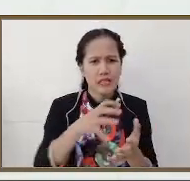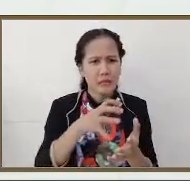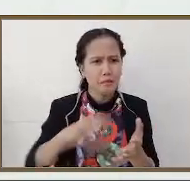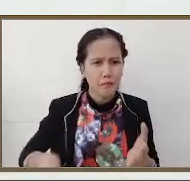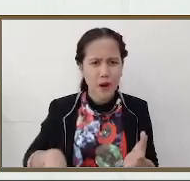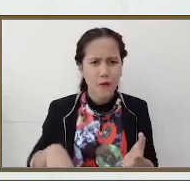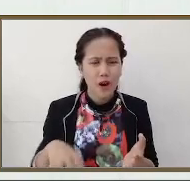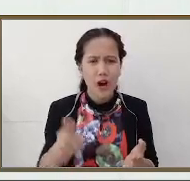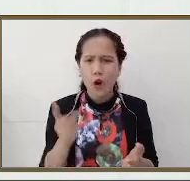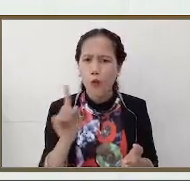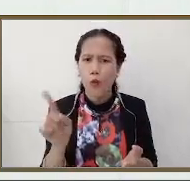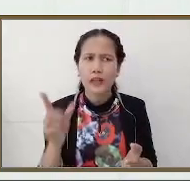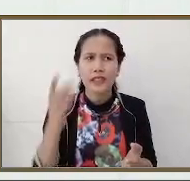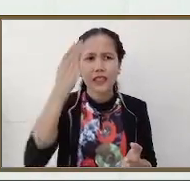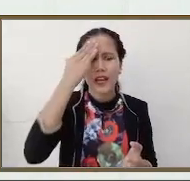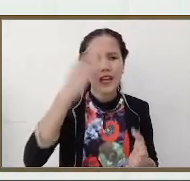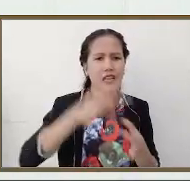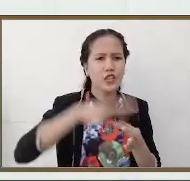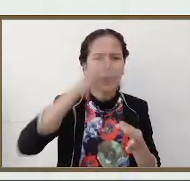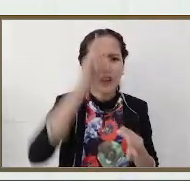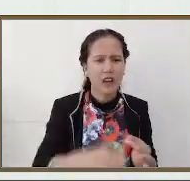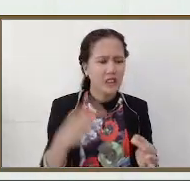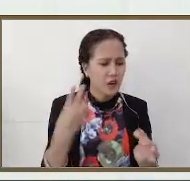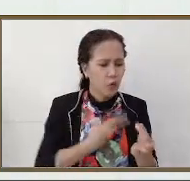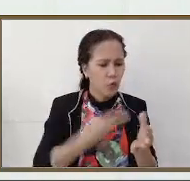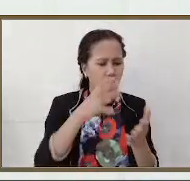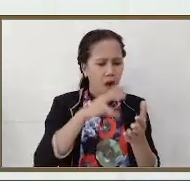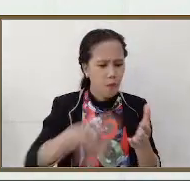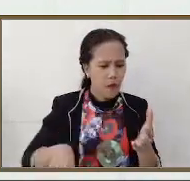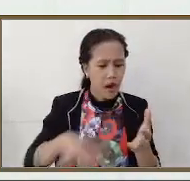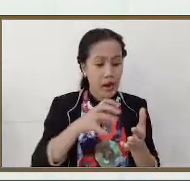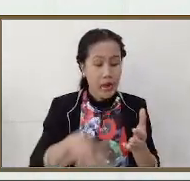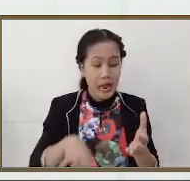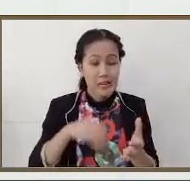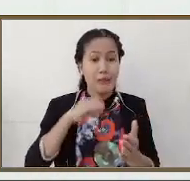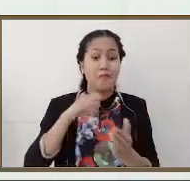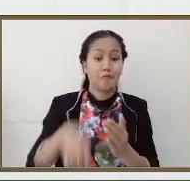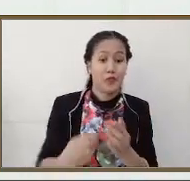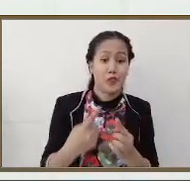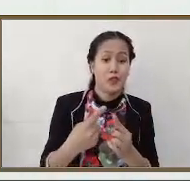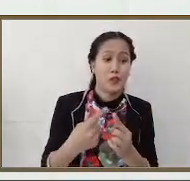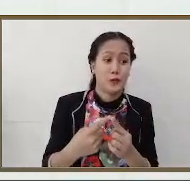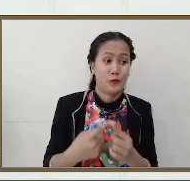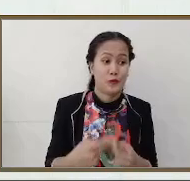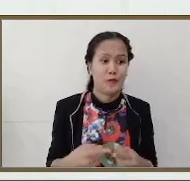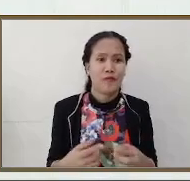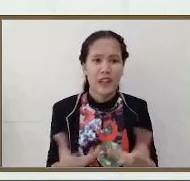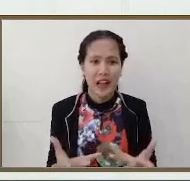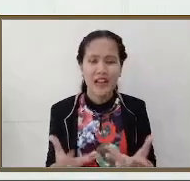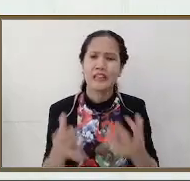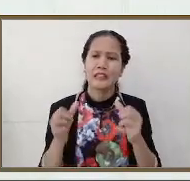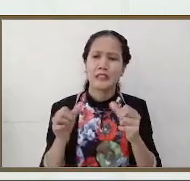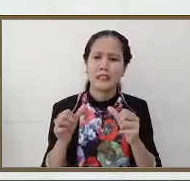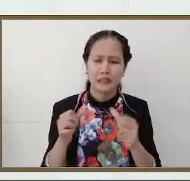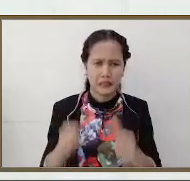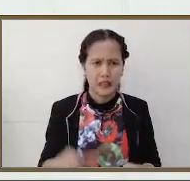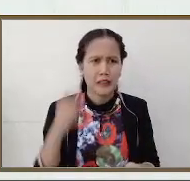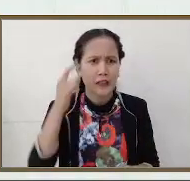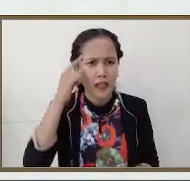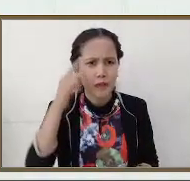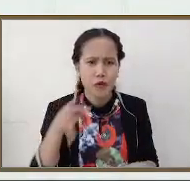ano yung nasa knowledge ng Diyos, binabawasan natin para mailusot natin yung gusto nating ilusot sa pamumuhay natin bilang isang